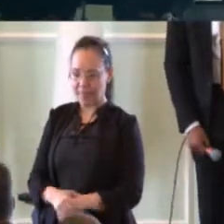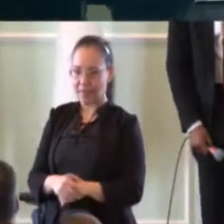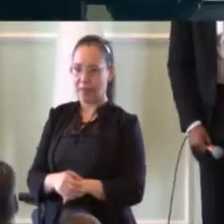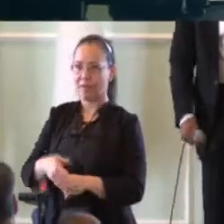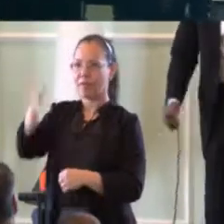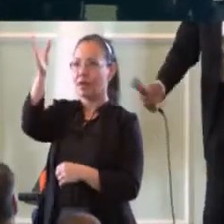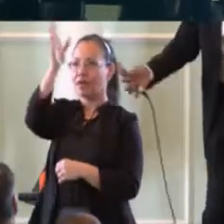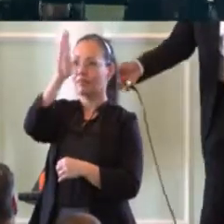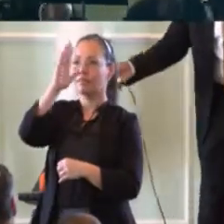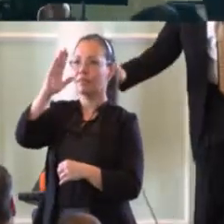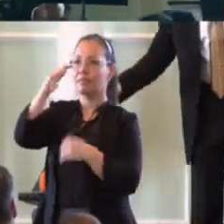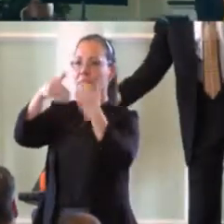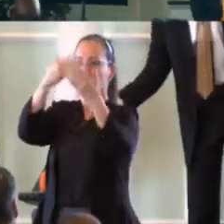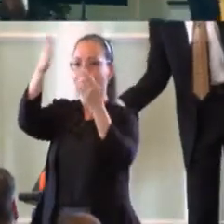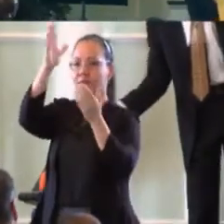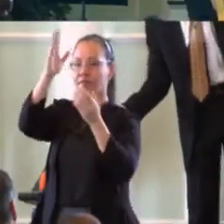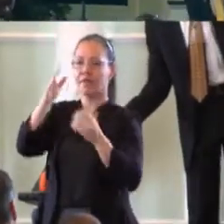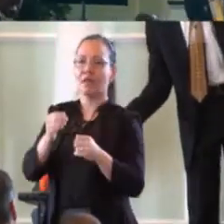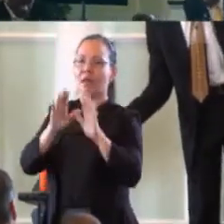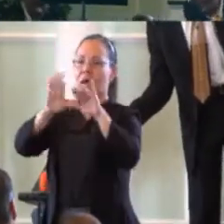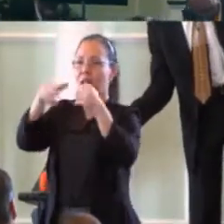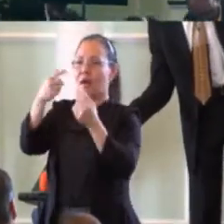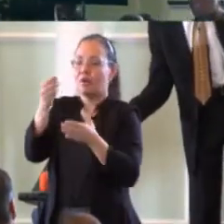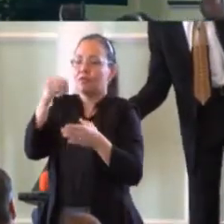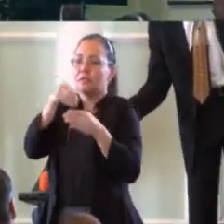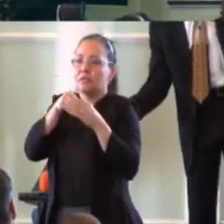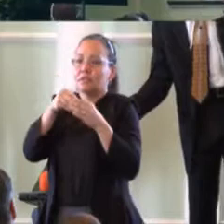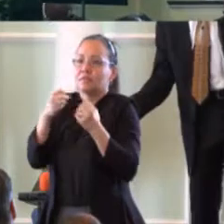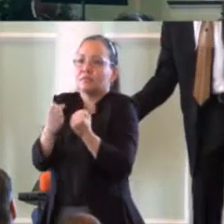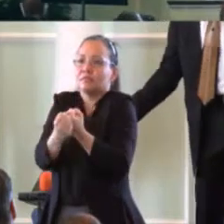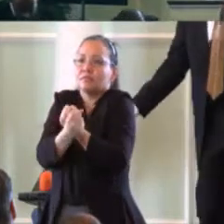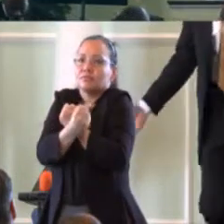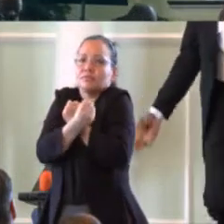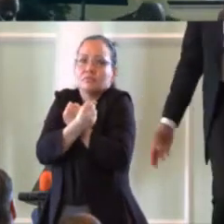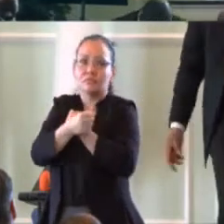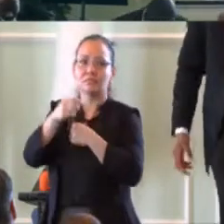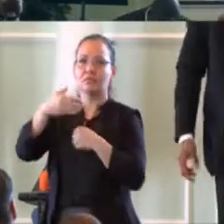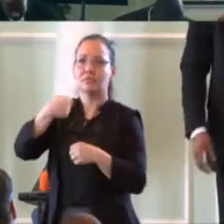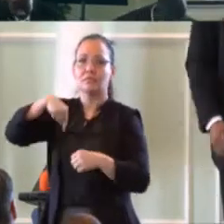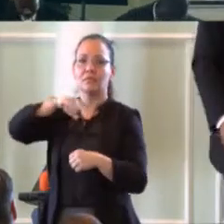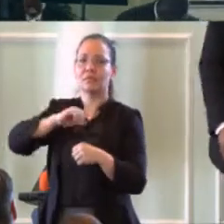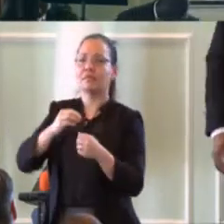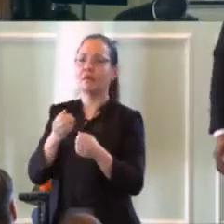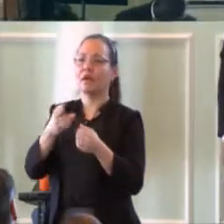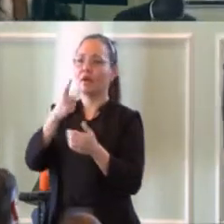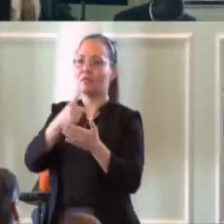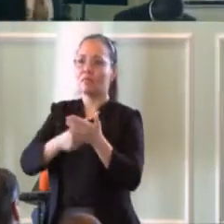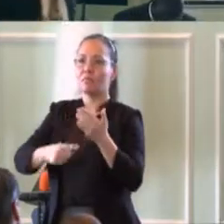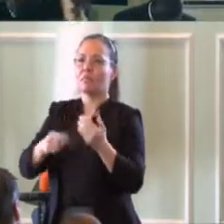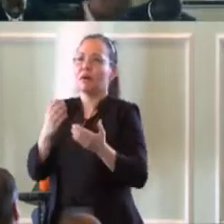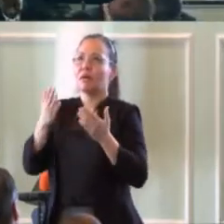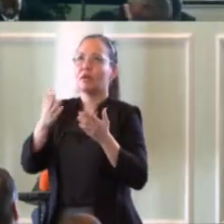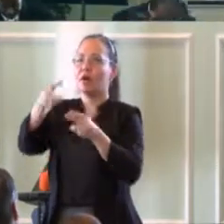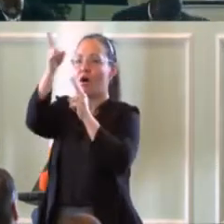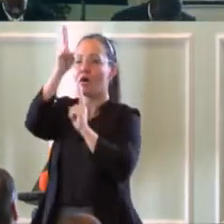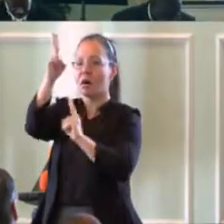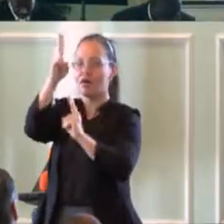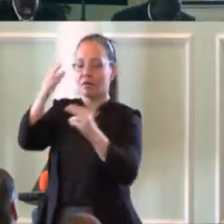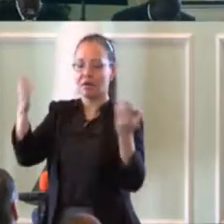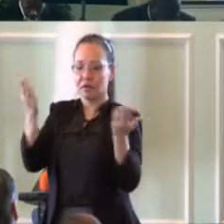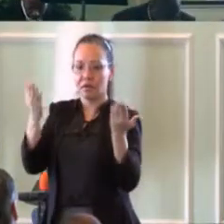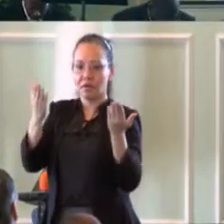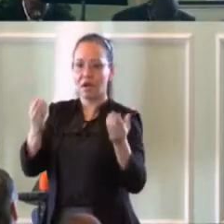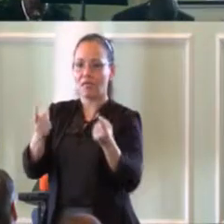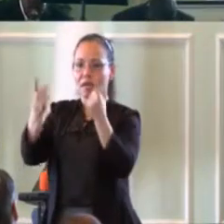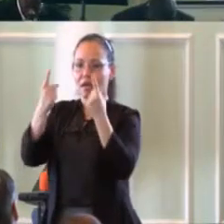Heavenly Father, how deep your love is for us, and what a privilege it is to come to you in prayer here